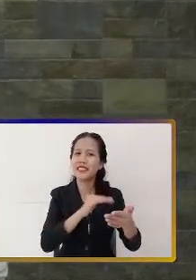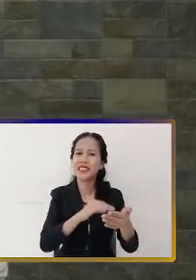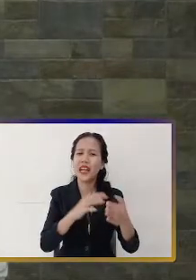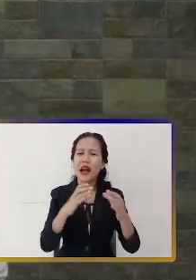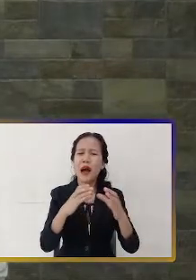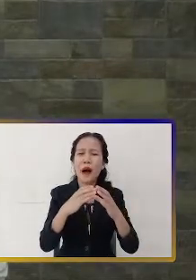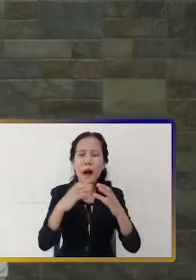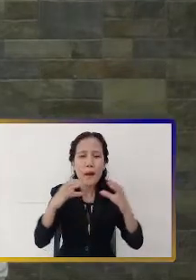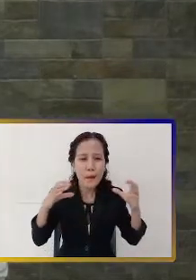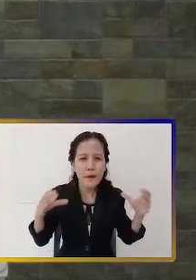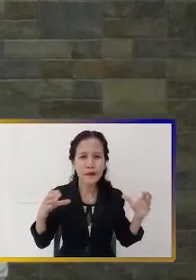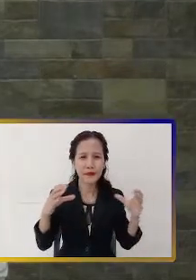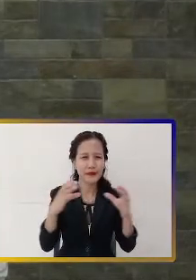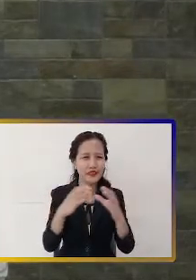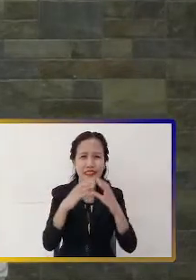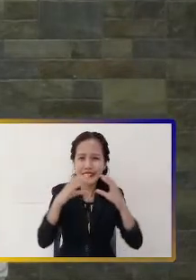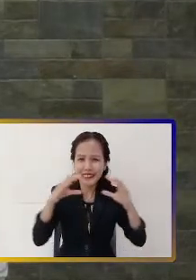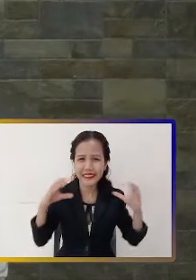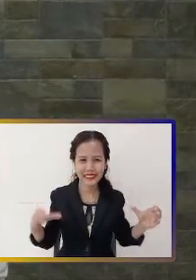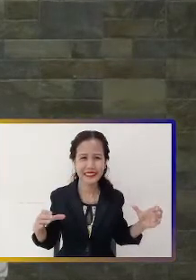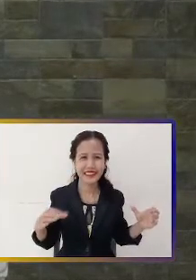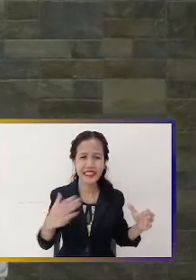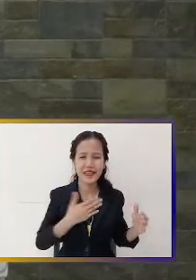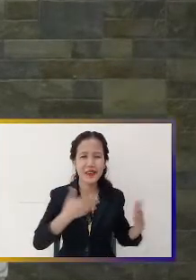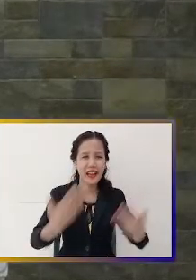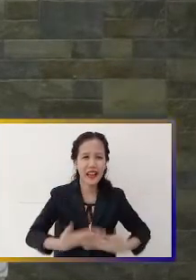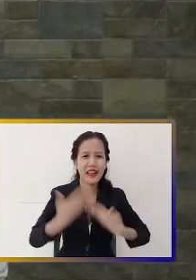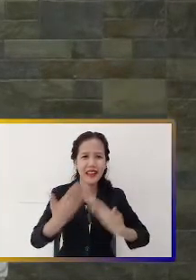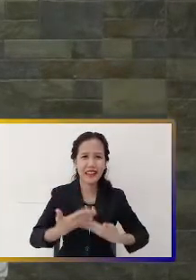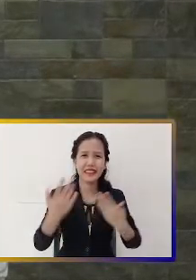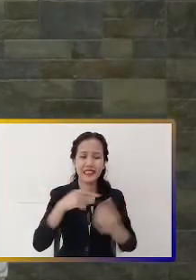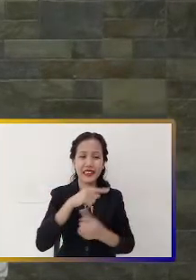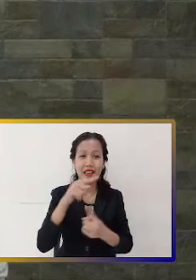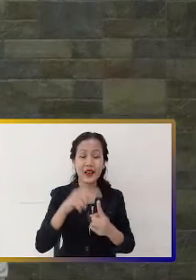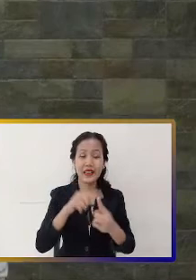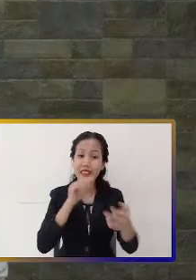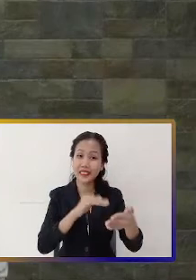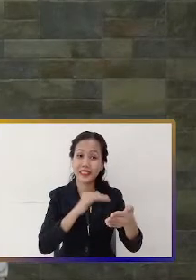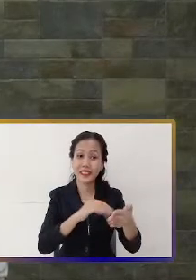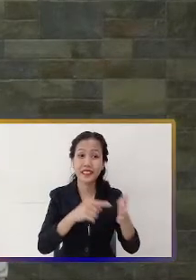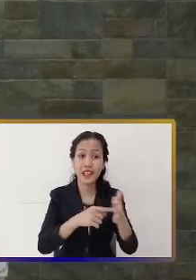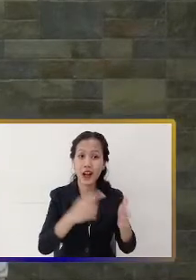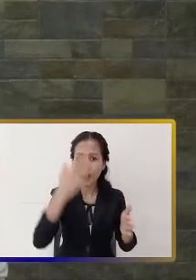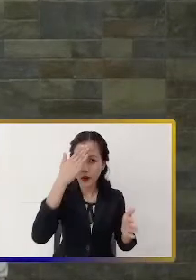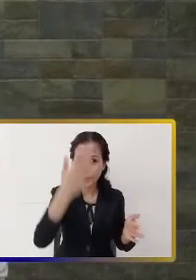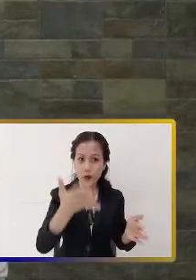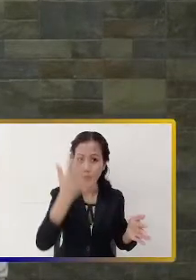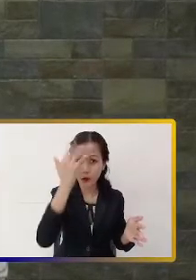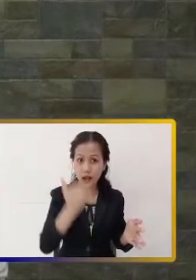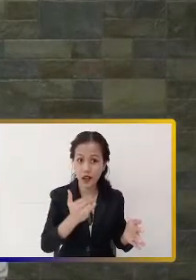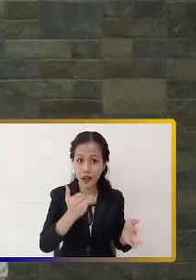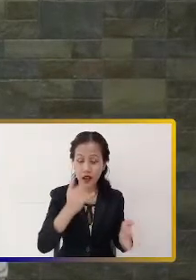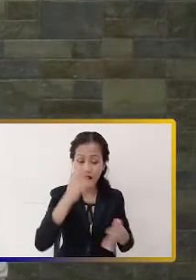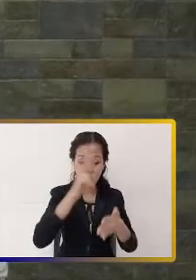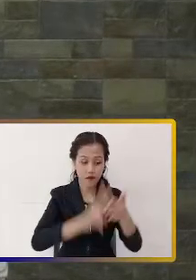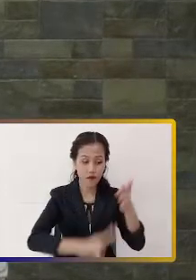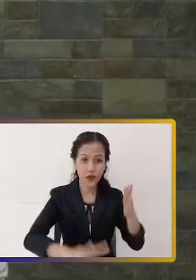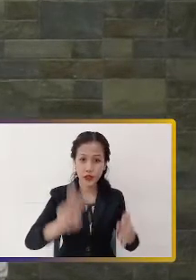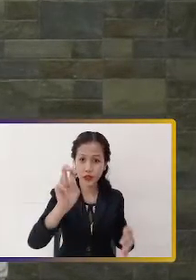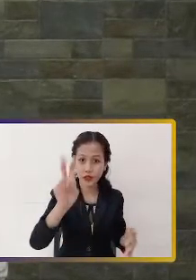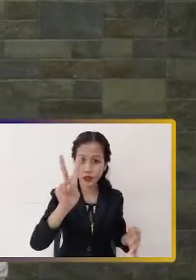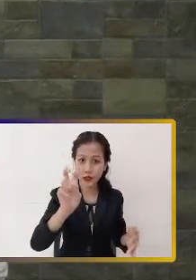yung kasiyahan ko habang inaaral ko mga kapatid. Alam niyo kung bakit? Look in verse number 12. Sabi ng Panginoon, I have